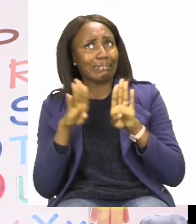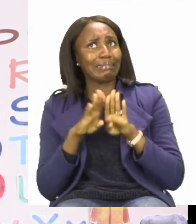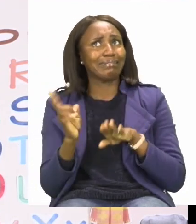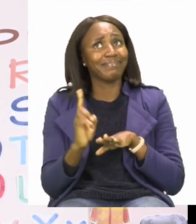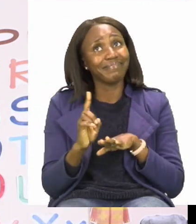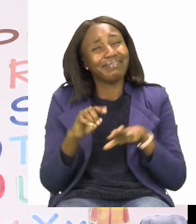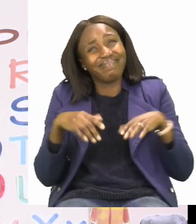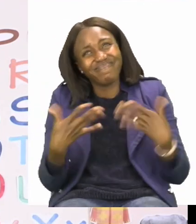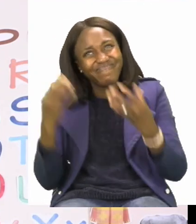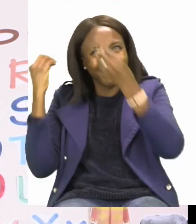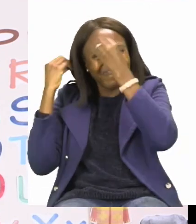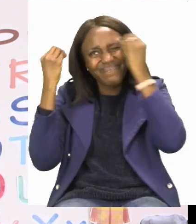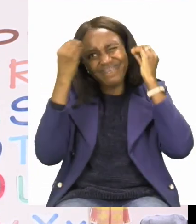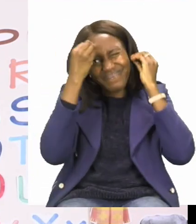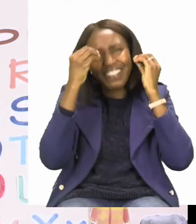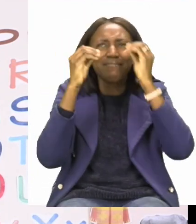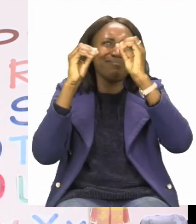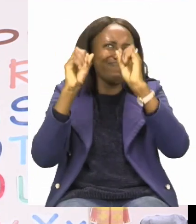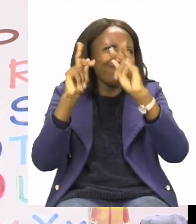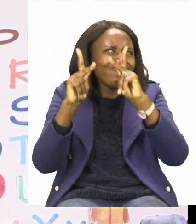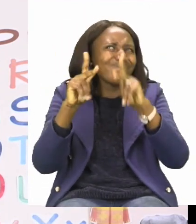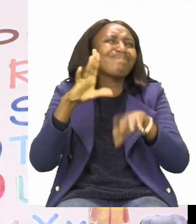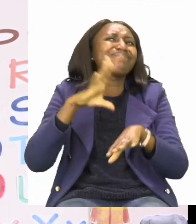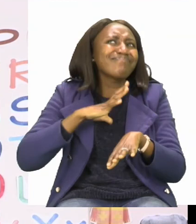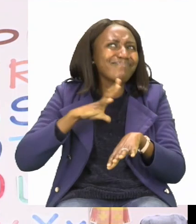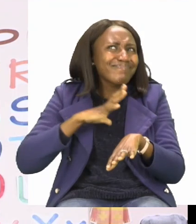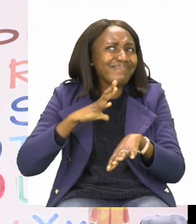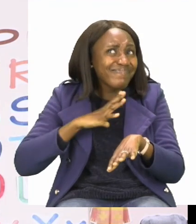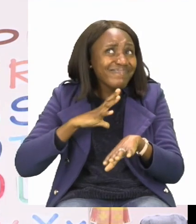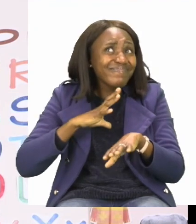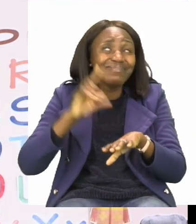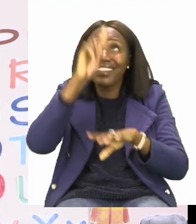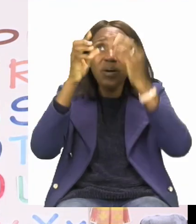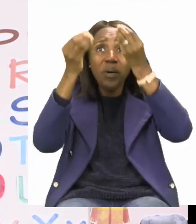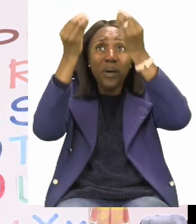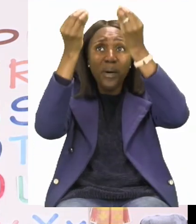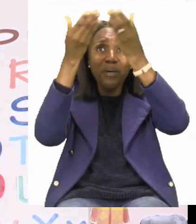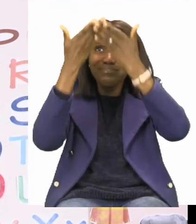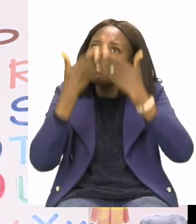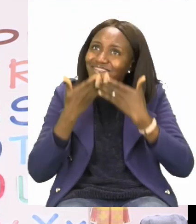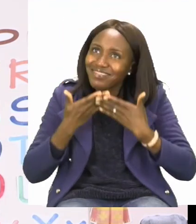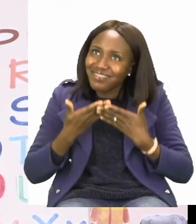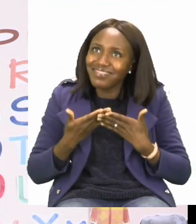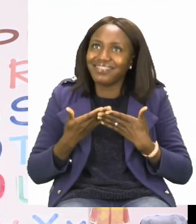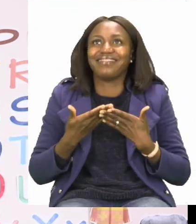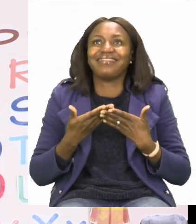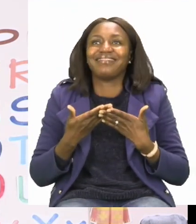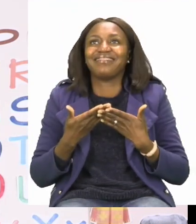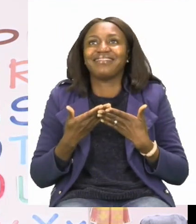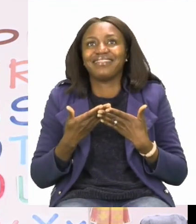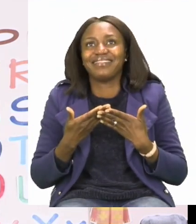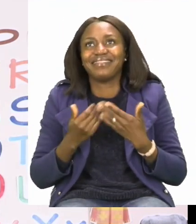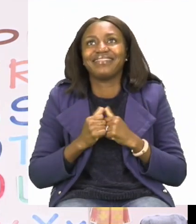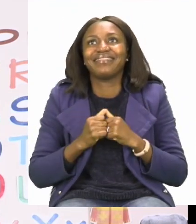got a little bit of confusion from what I was saying, that's okay. You can ask another adult to help you. But make sure